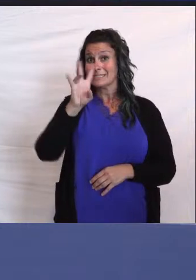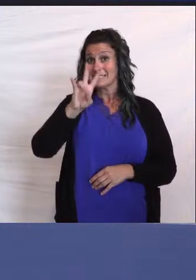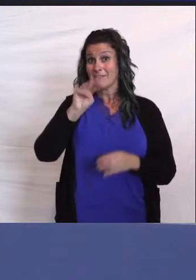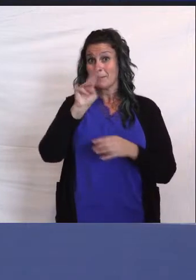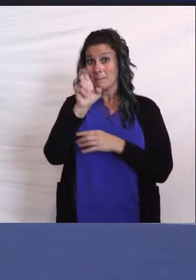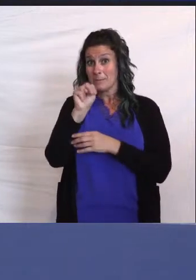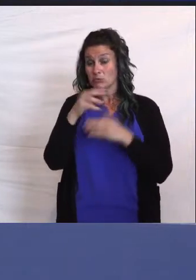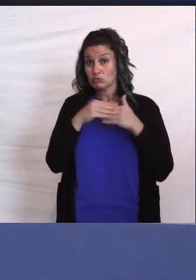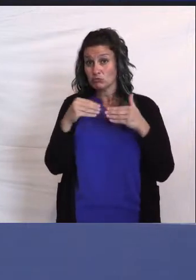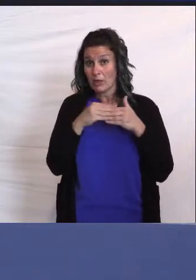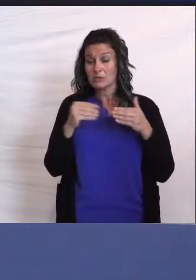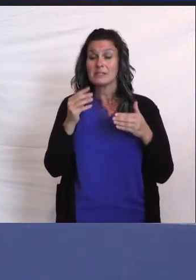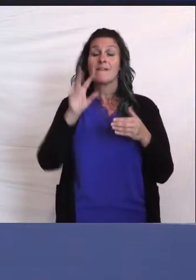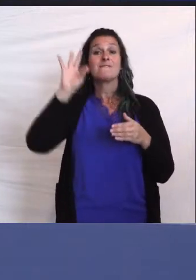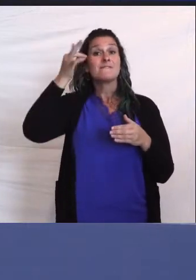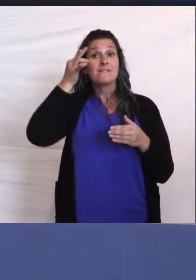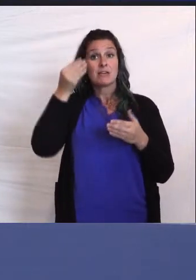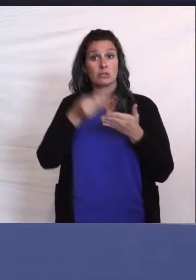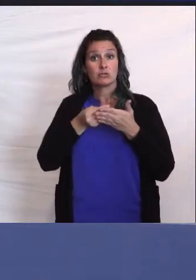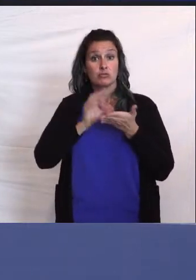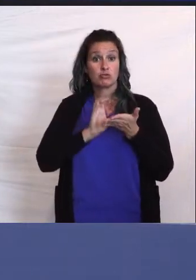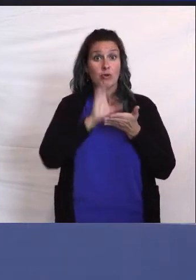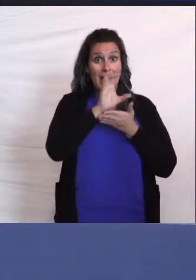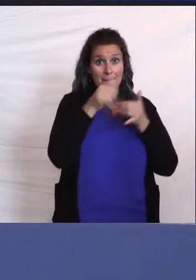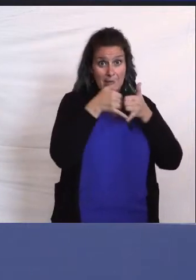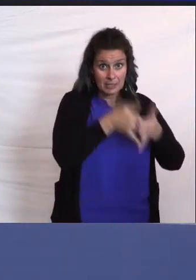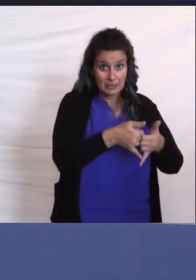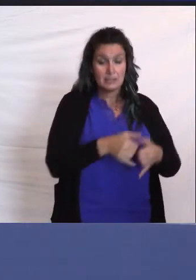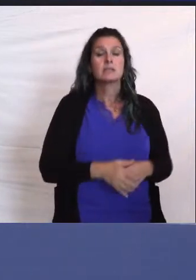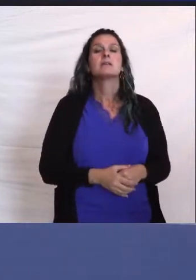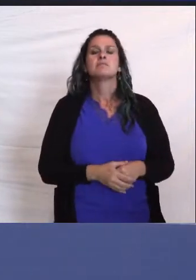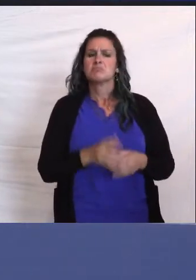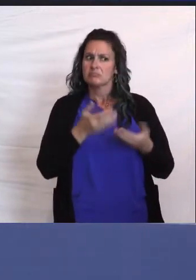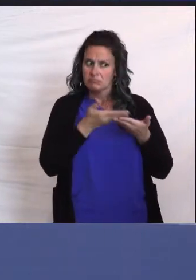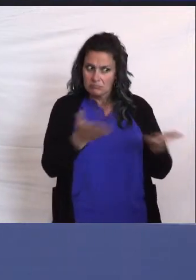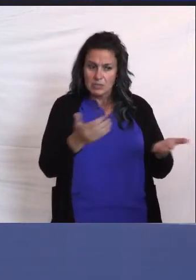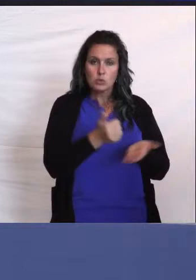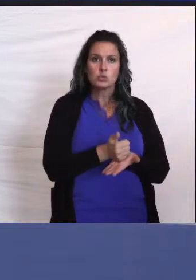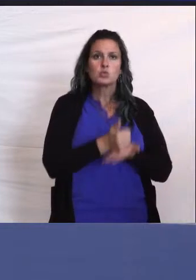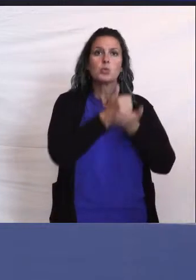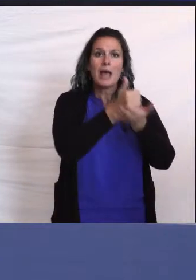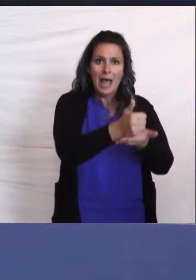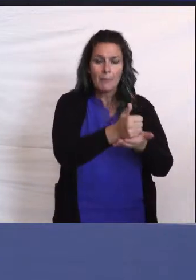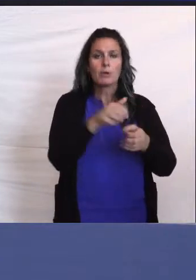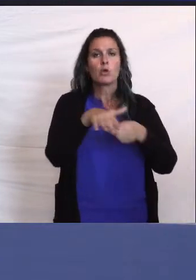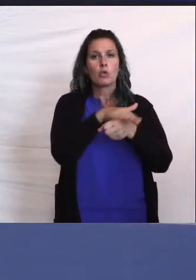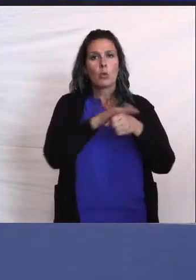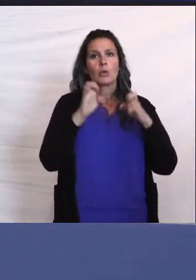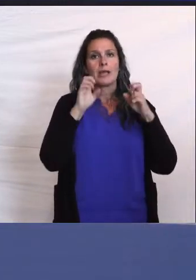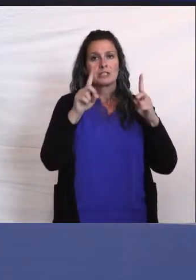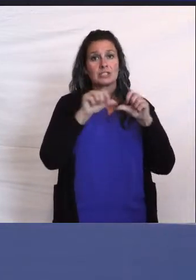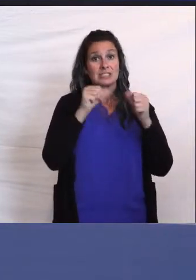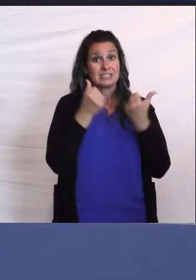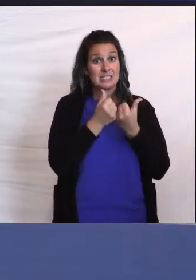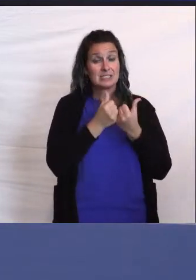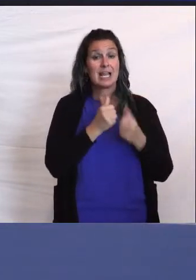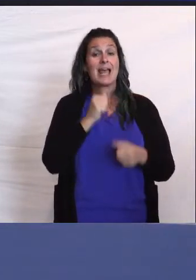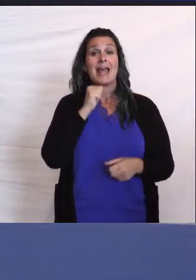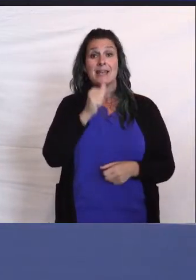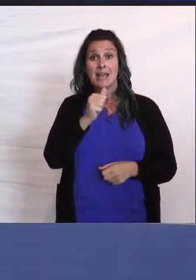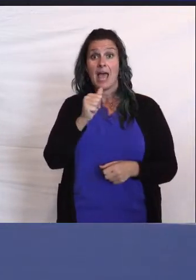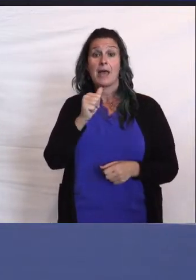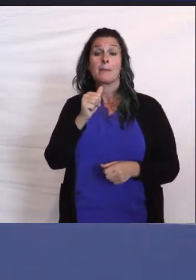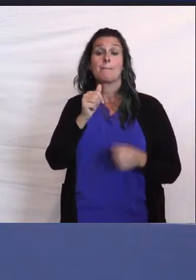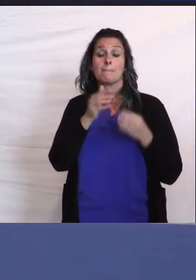federal grant funds are available to assist local educational agencies and non-public schools